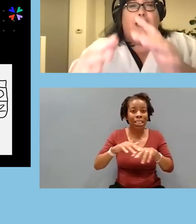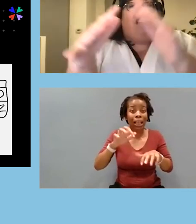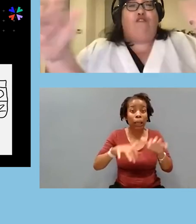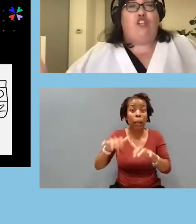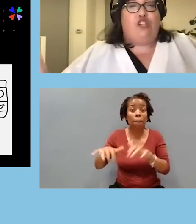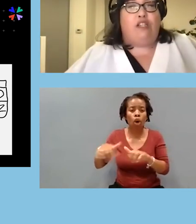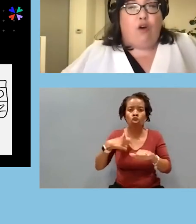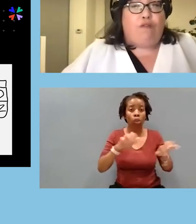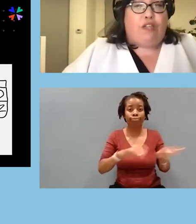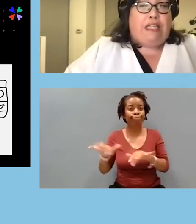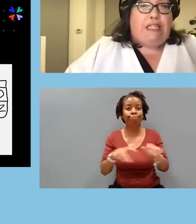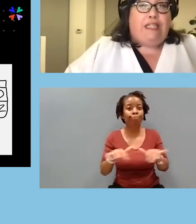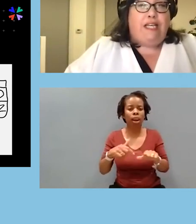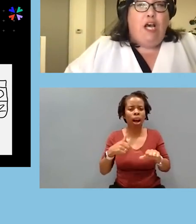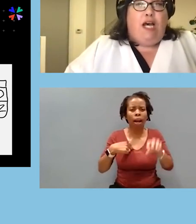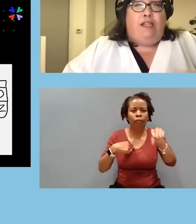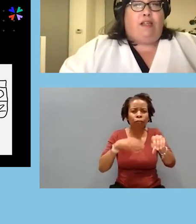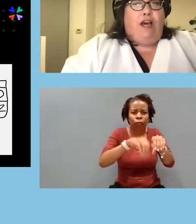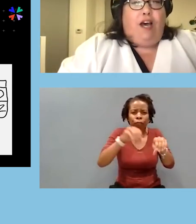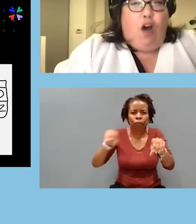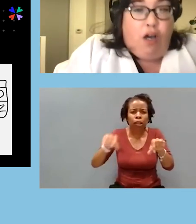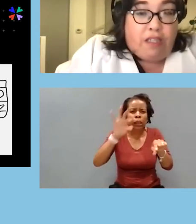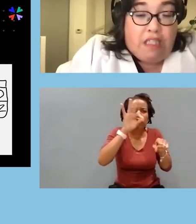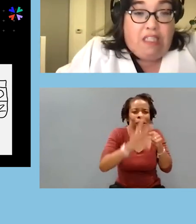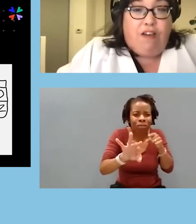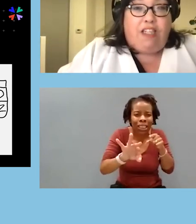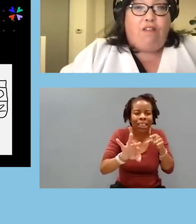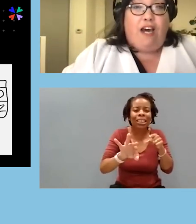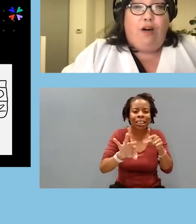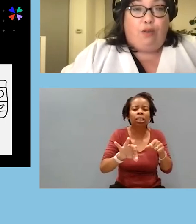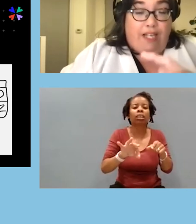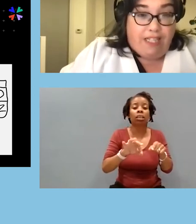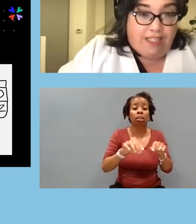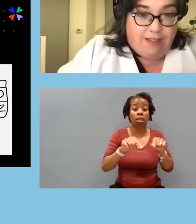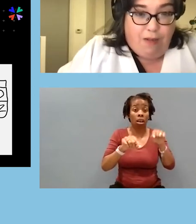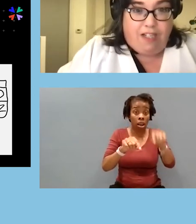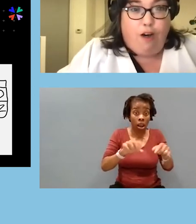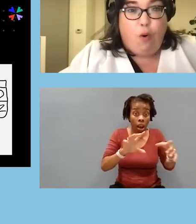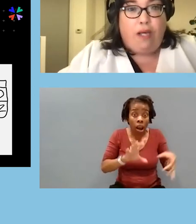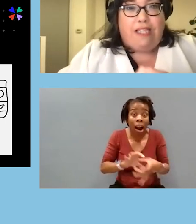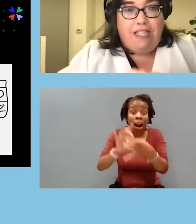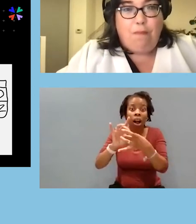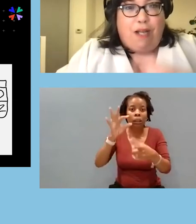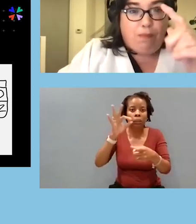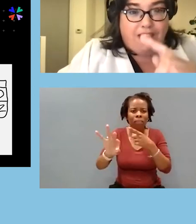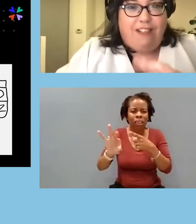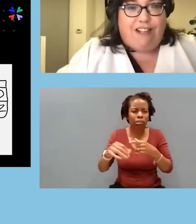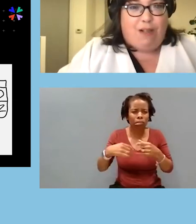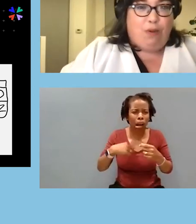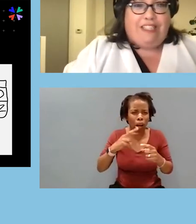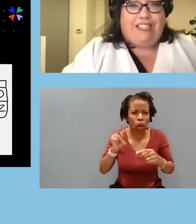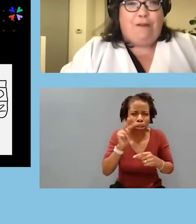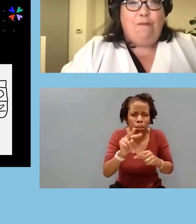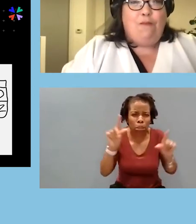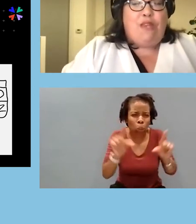of a division of the keys, and underneath is the vowels, I think. I can't quite see it, but I believe